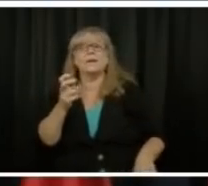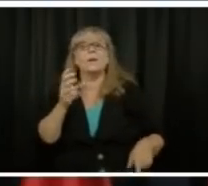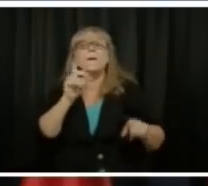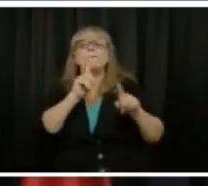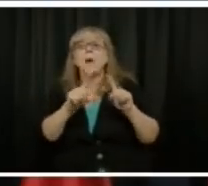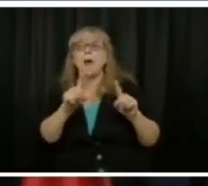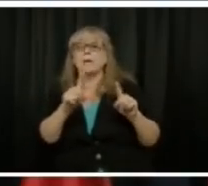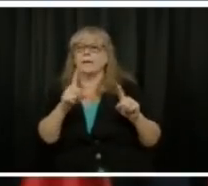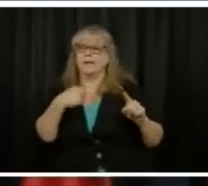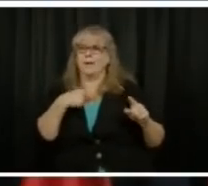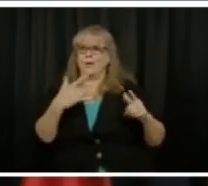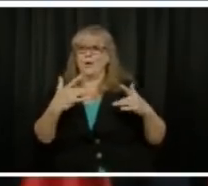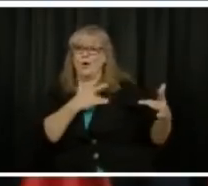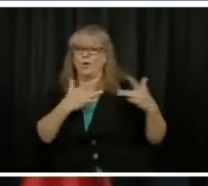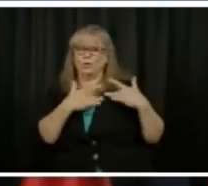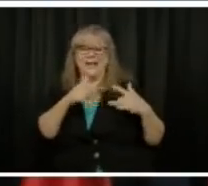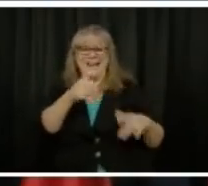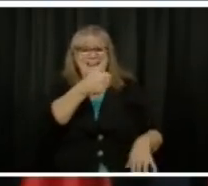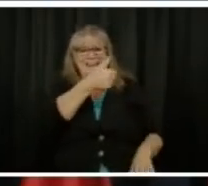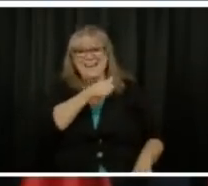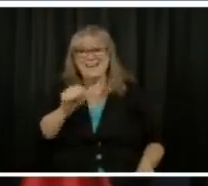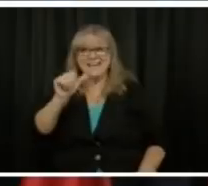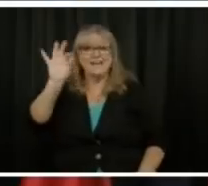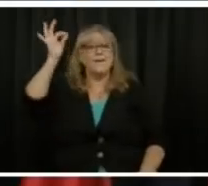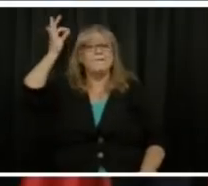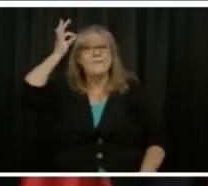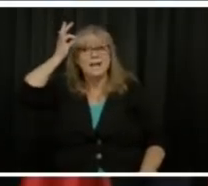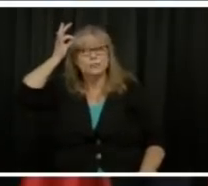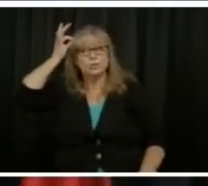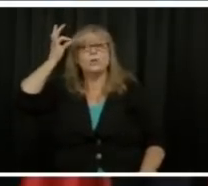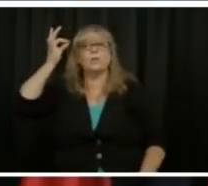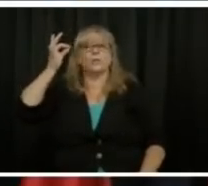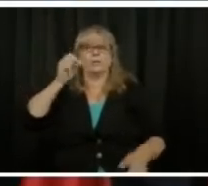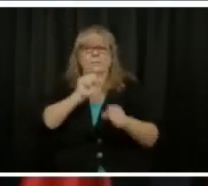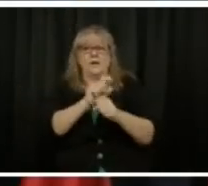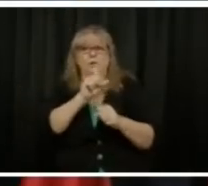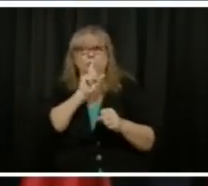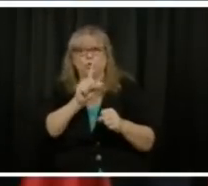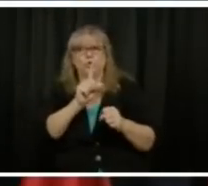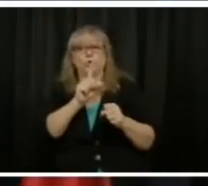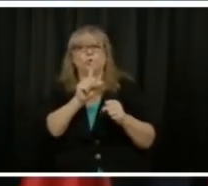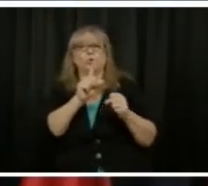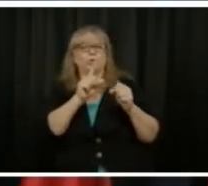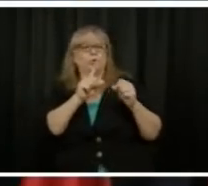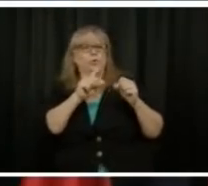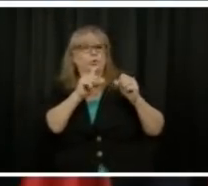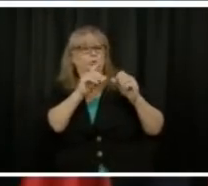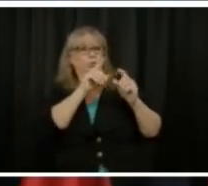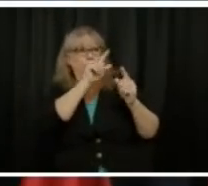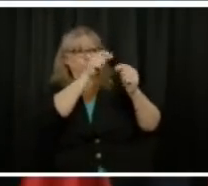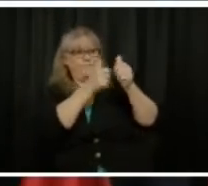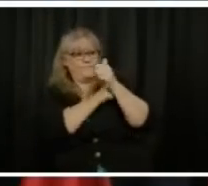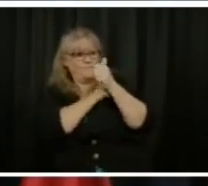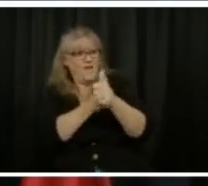federal actions are fully accountable, fully transparent, and consistent with our rights as individuals.